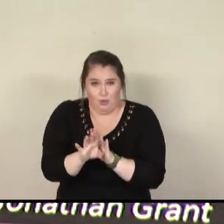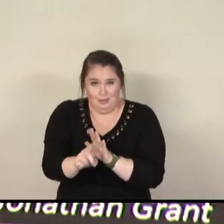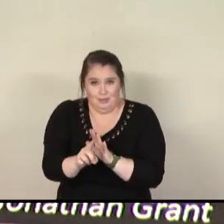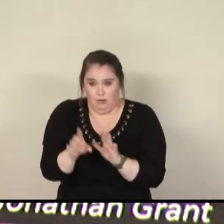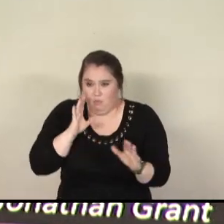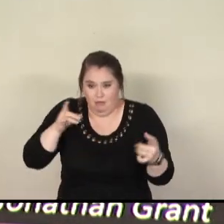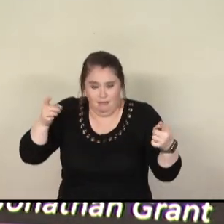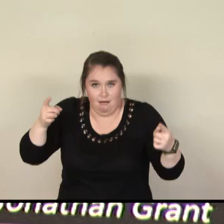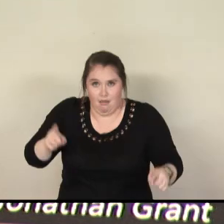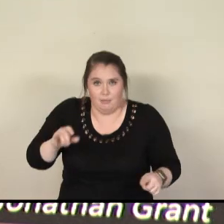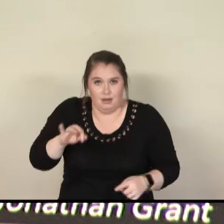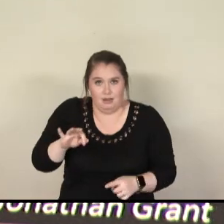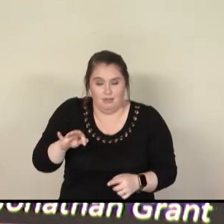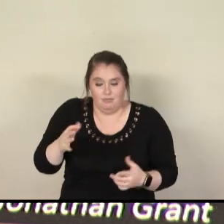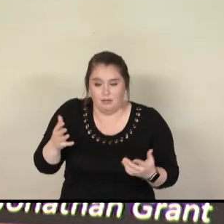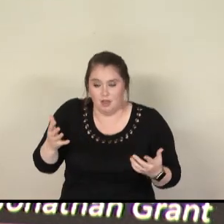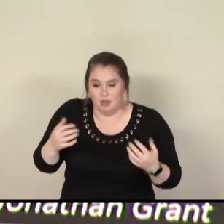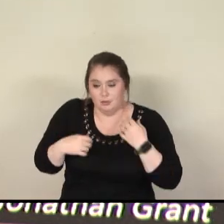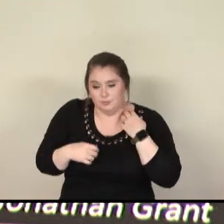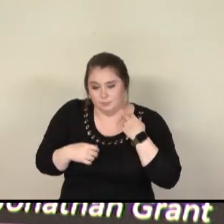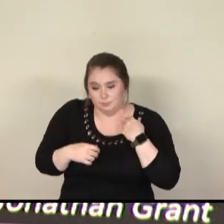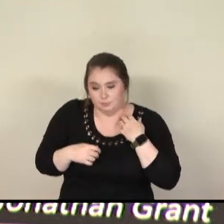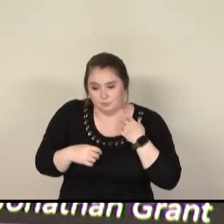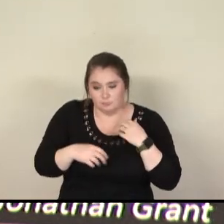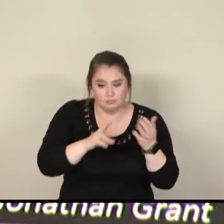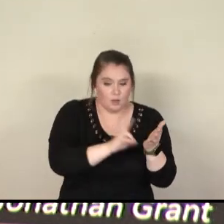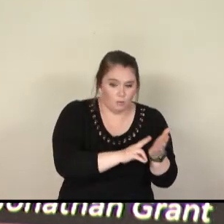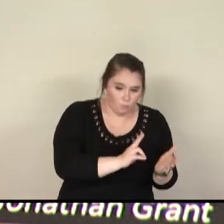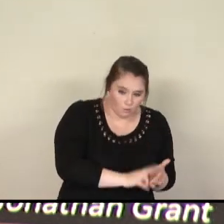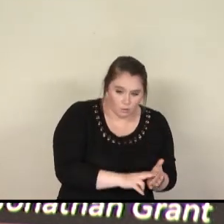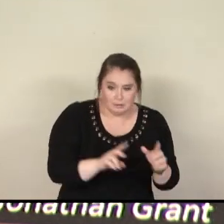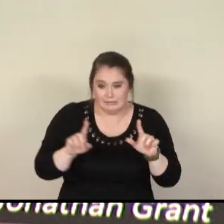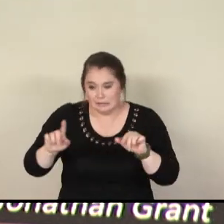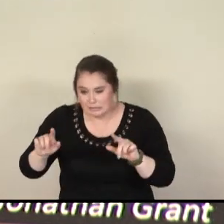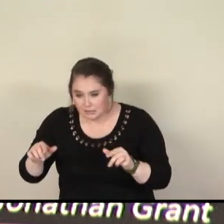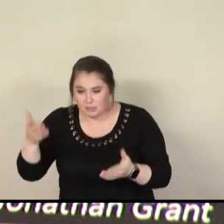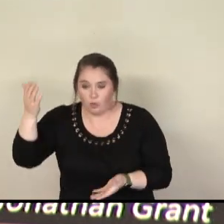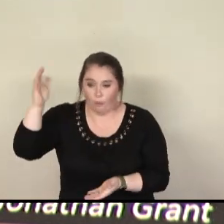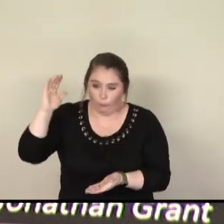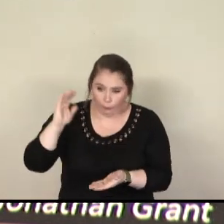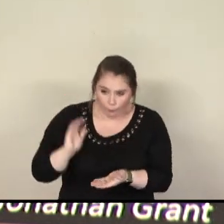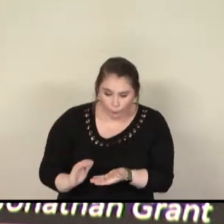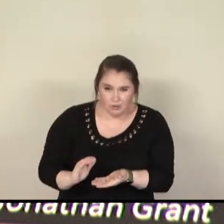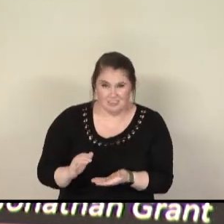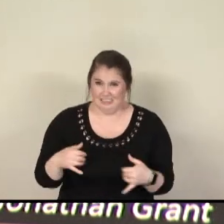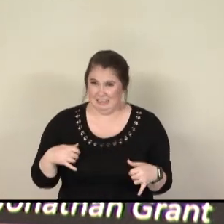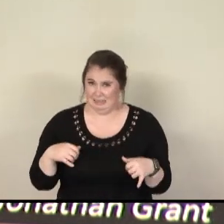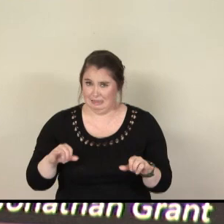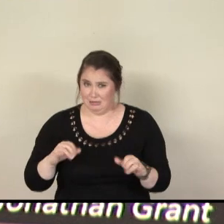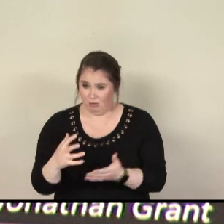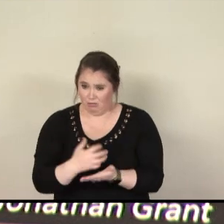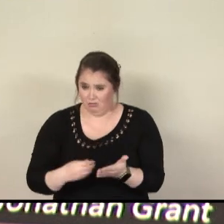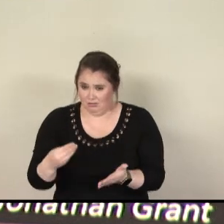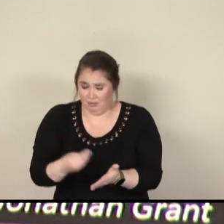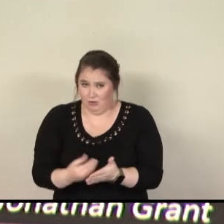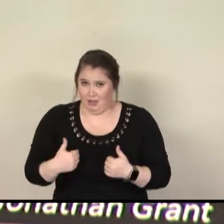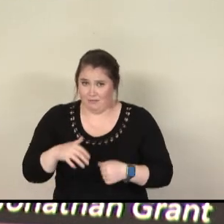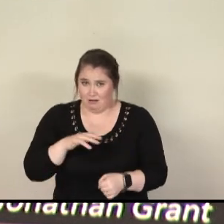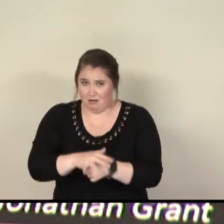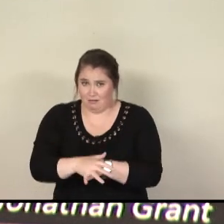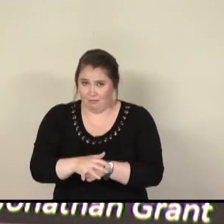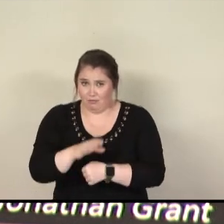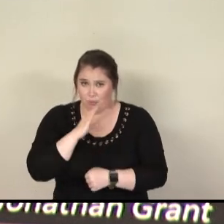will, if the enrollment and attendance decline, will we still have enough revenue to continue the programs and